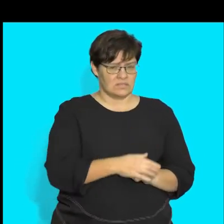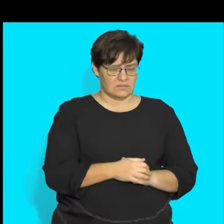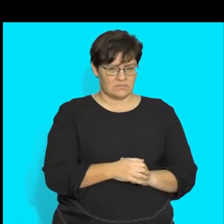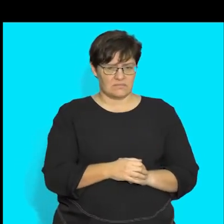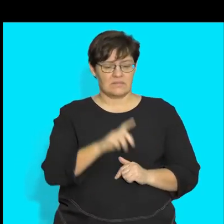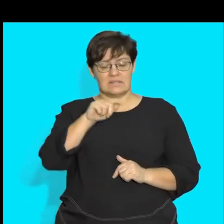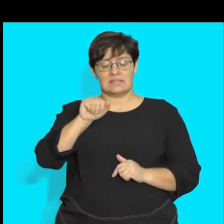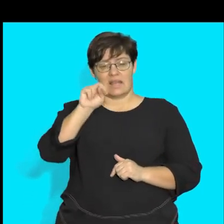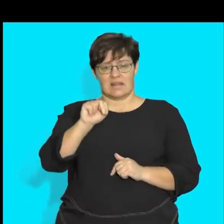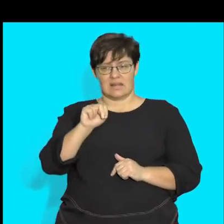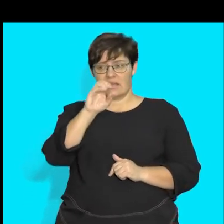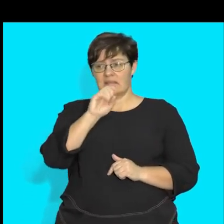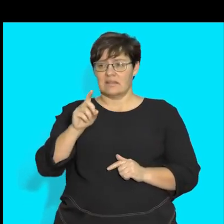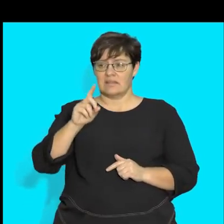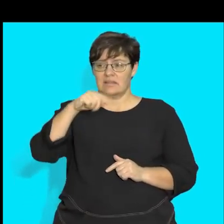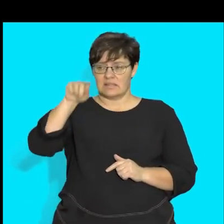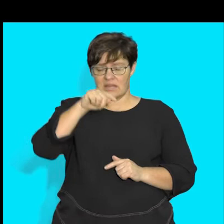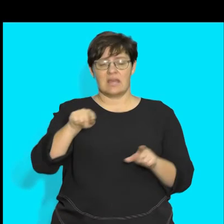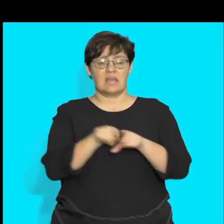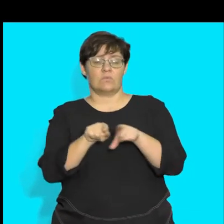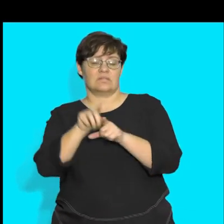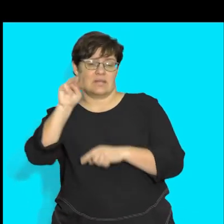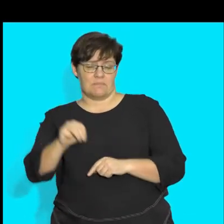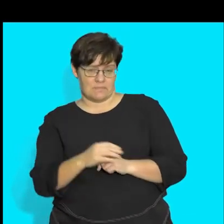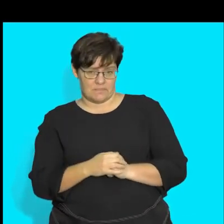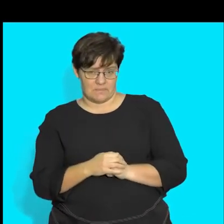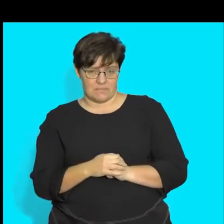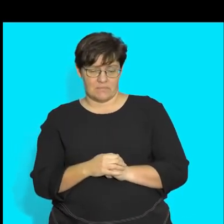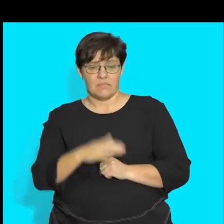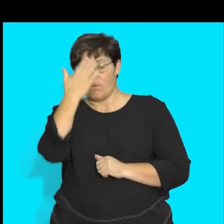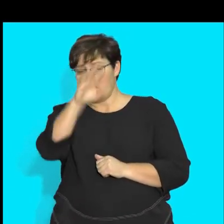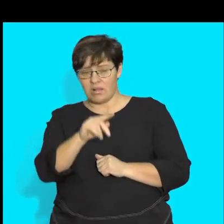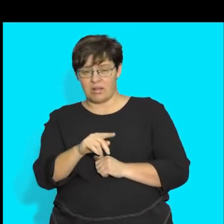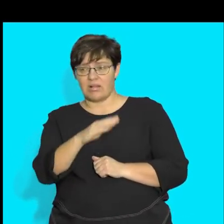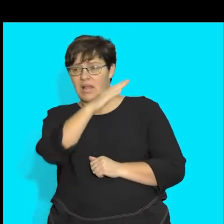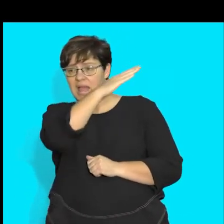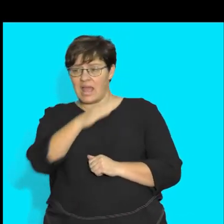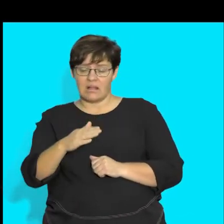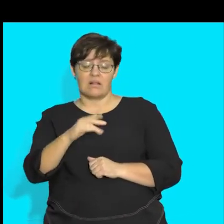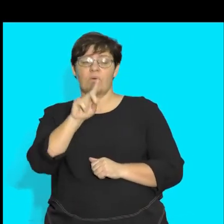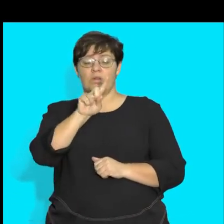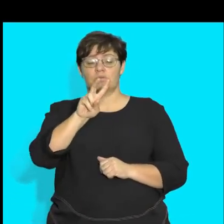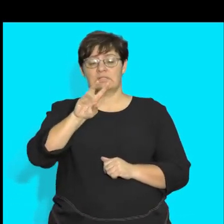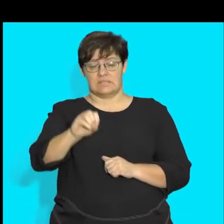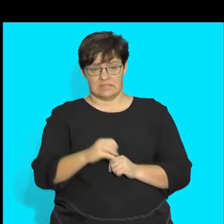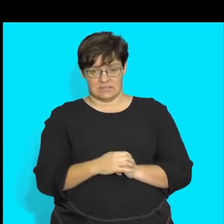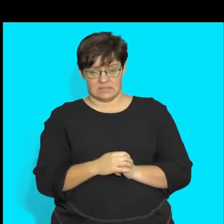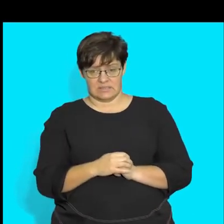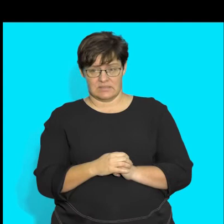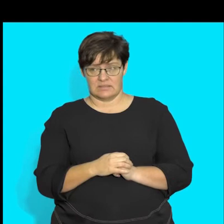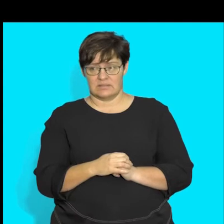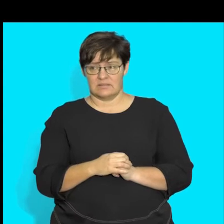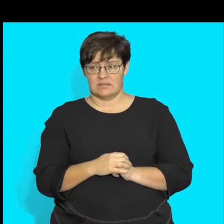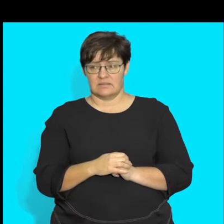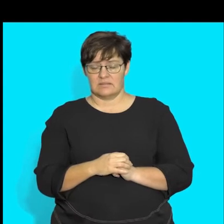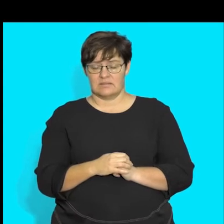tan theta is equal to m. I know the angle is 120.